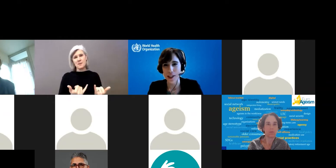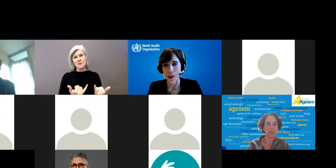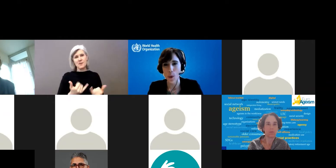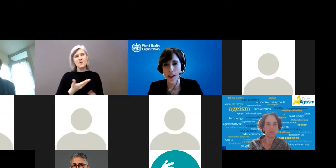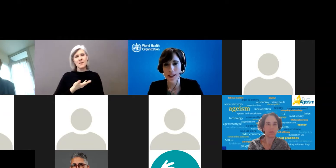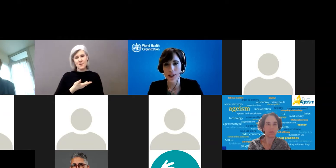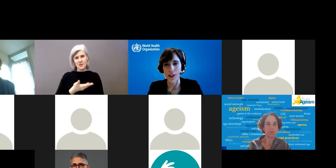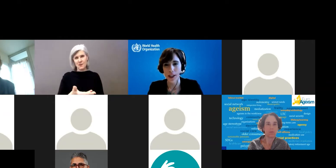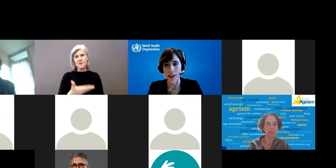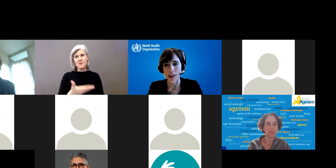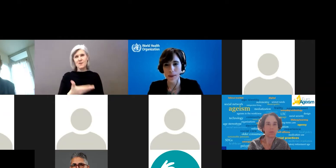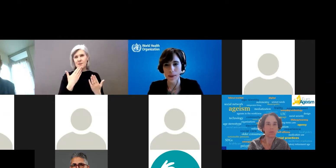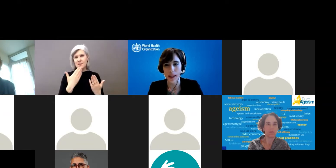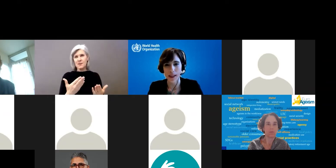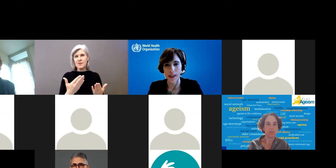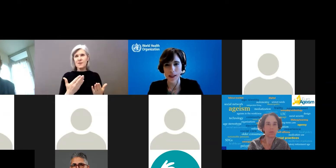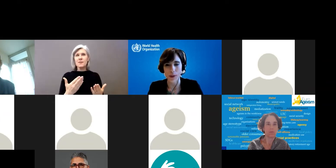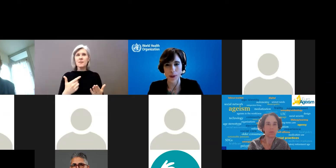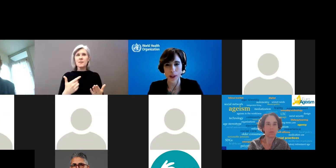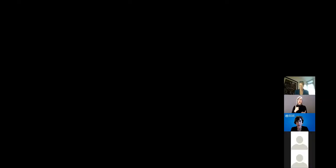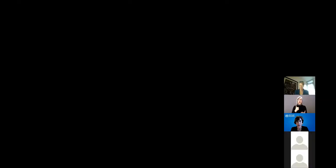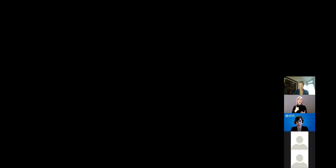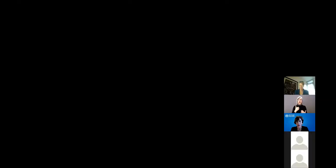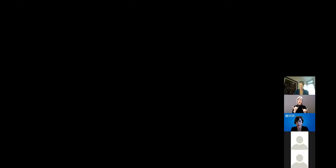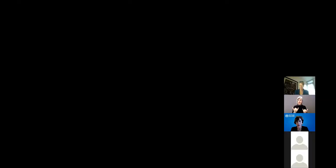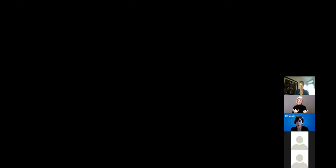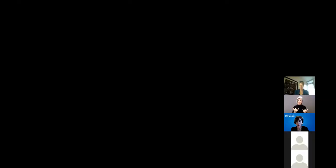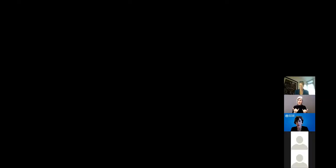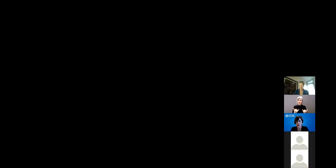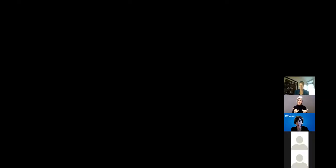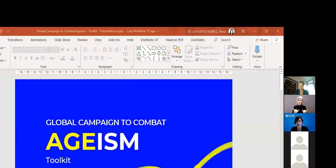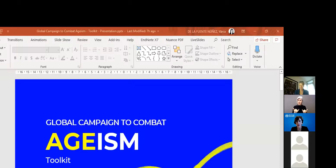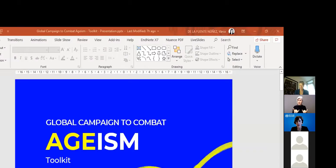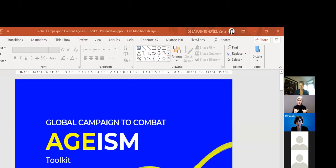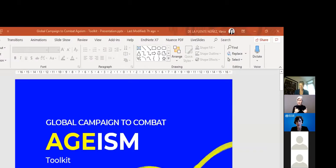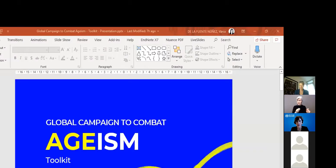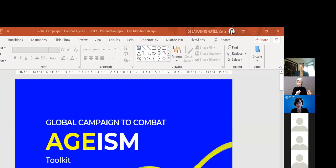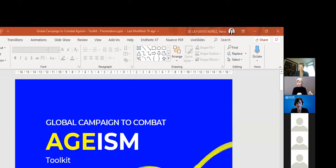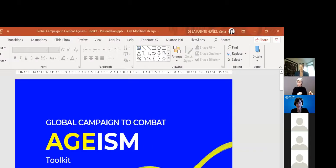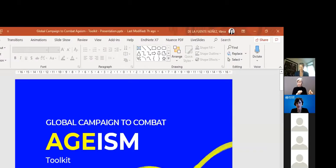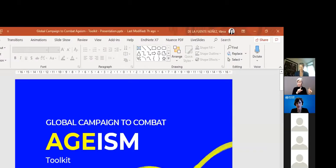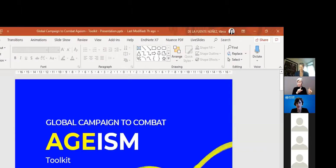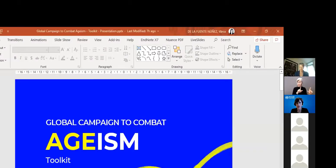just gonna quickly share my screen, hoping that you can all see it.